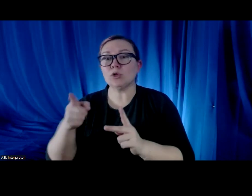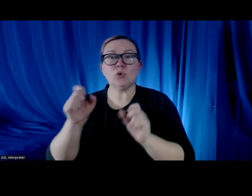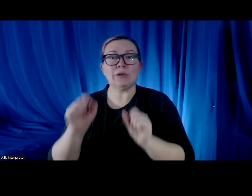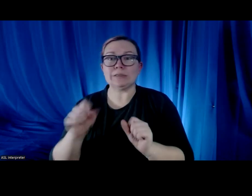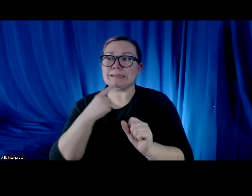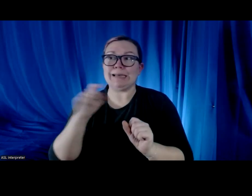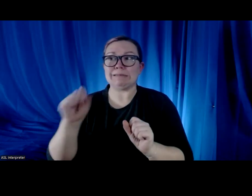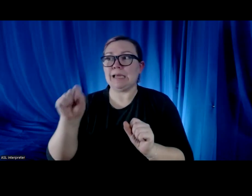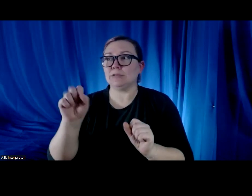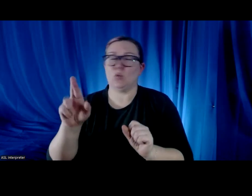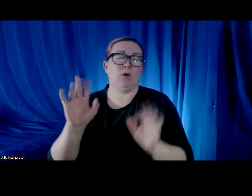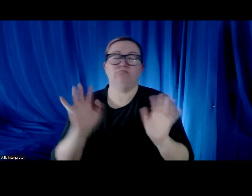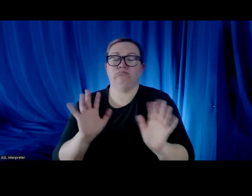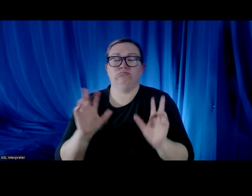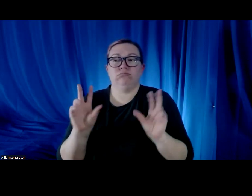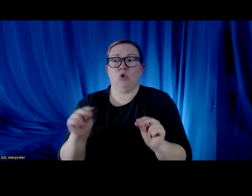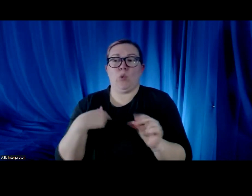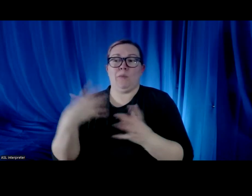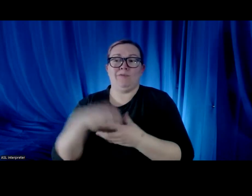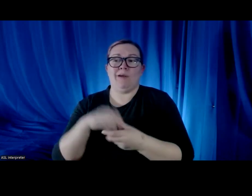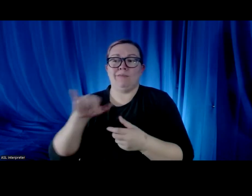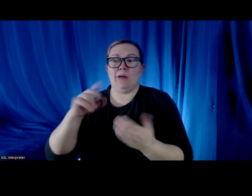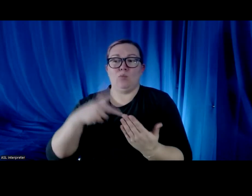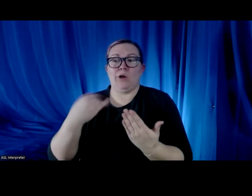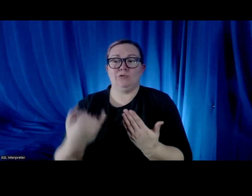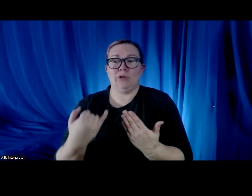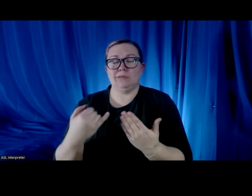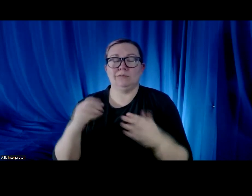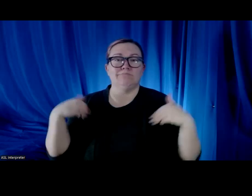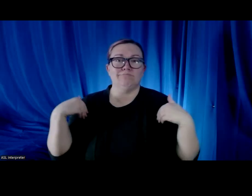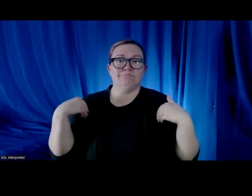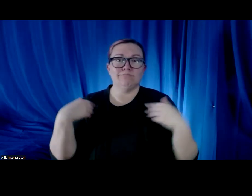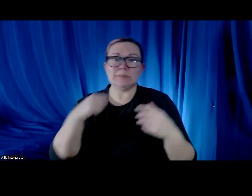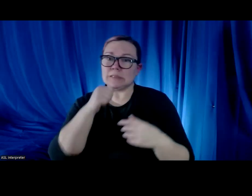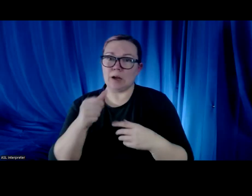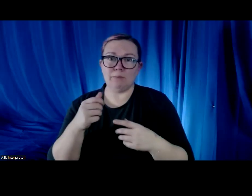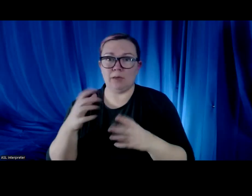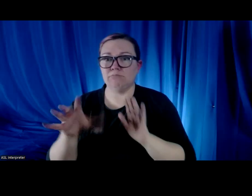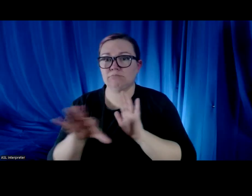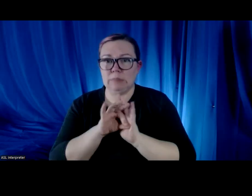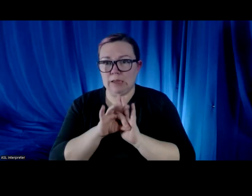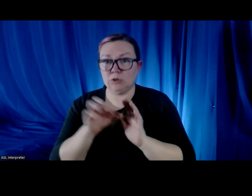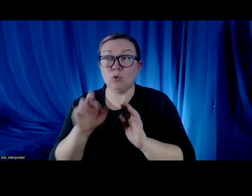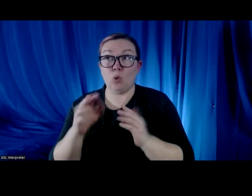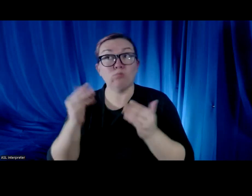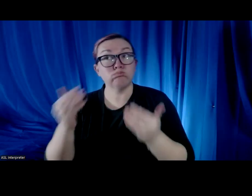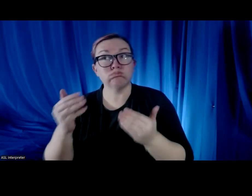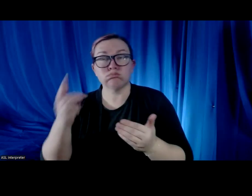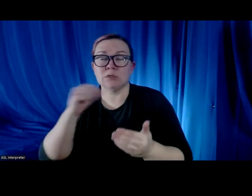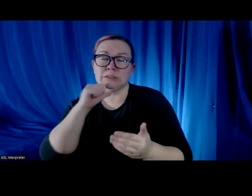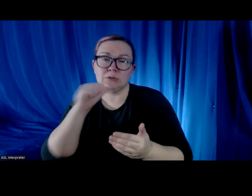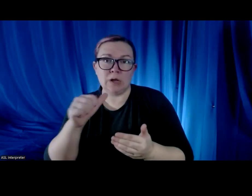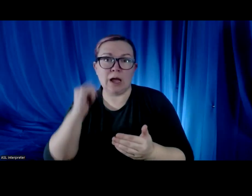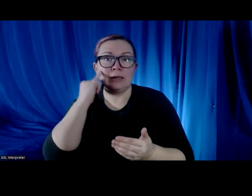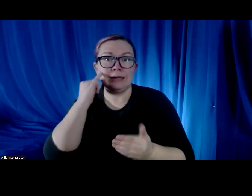self-select or identify whether or not you want to apply and exclude yourself from being considered. But if you are selected to serve on a